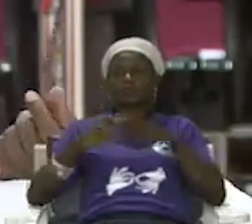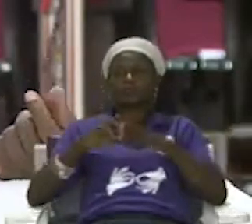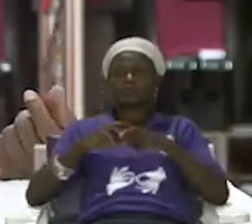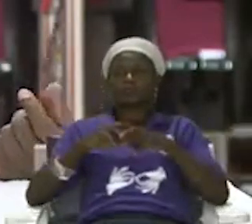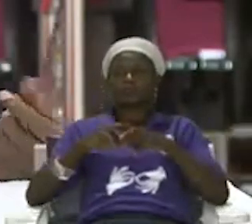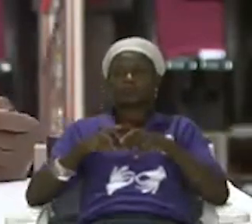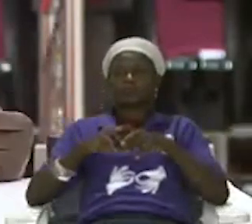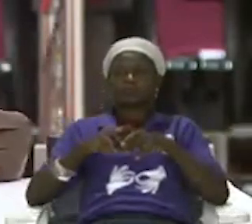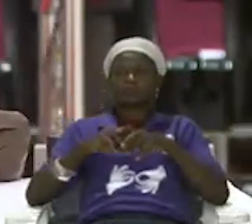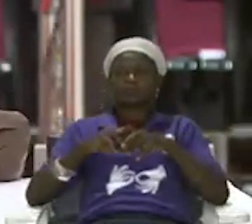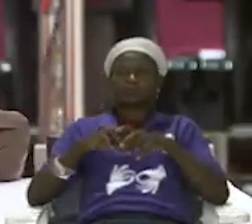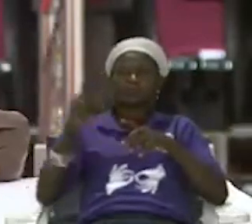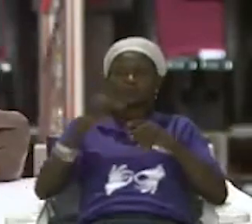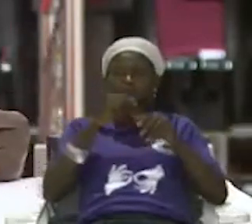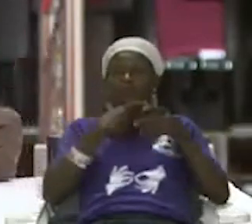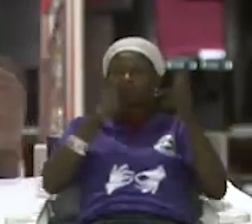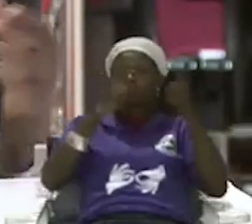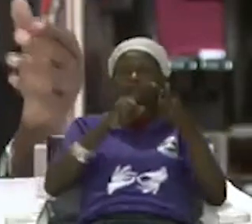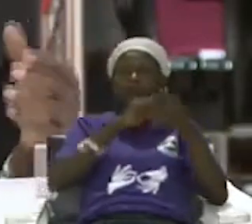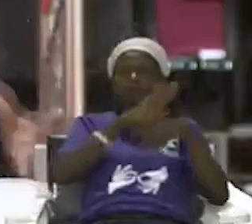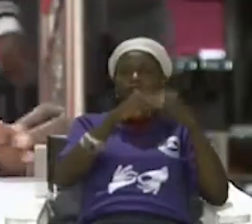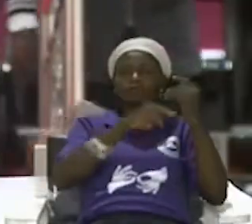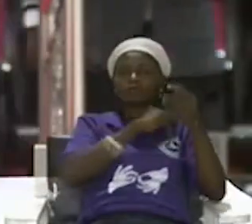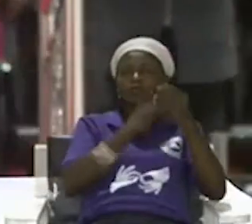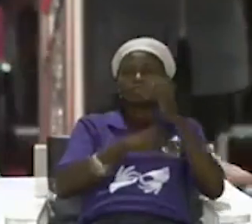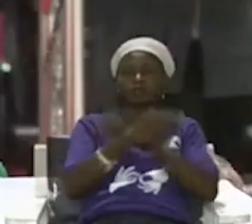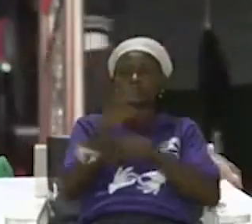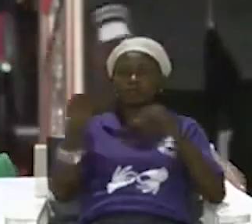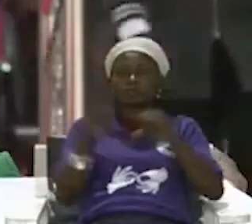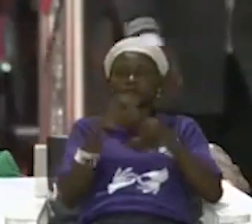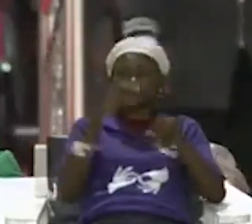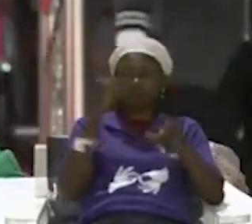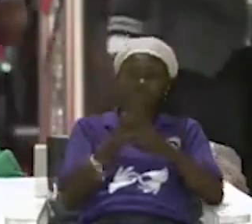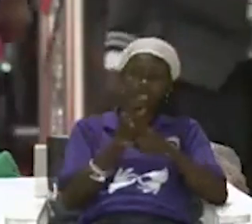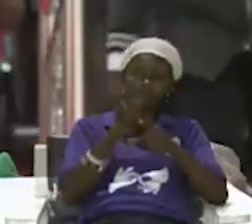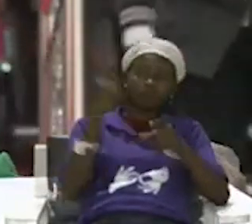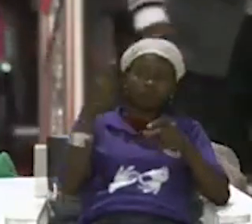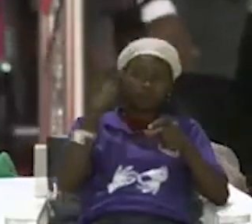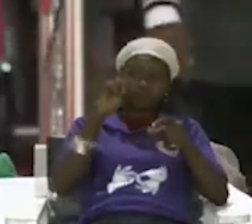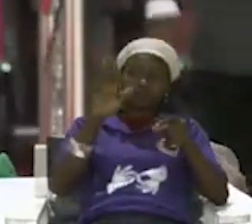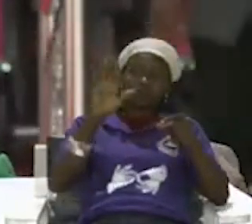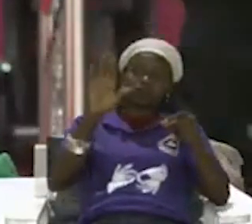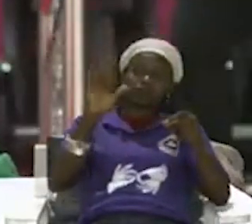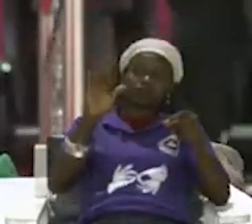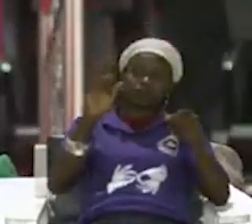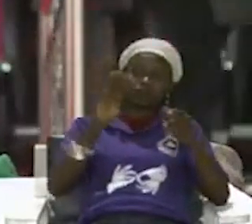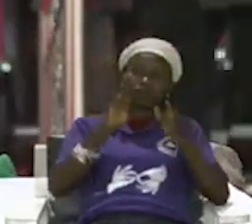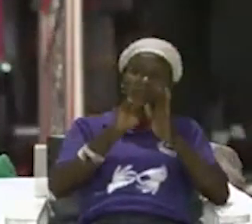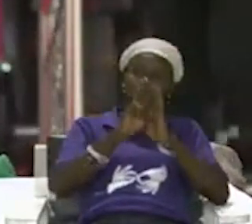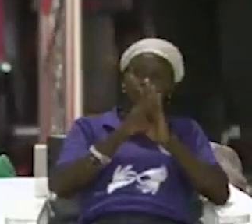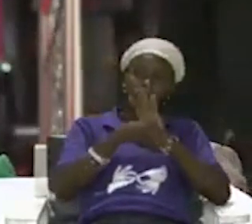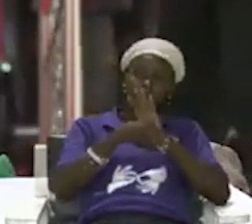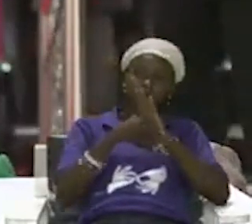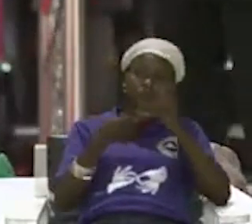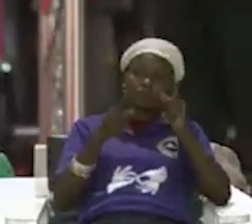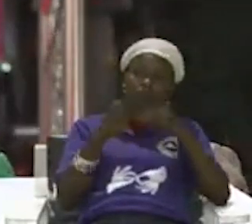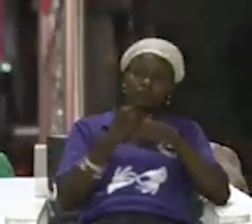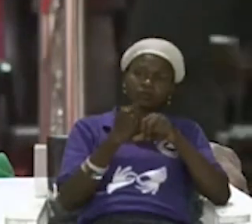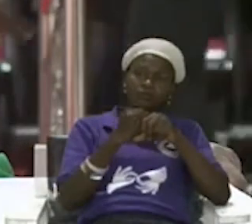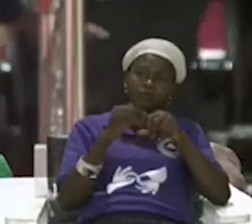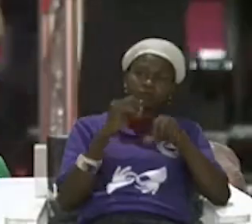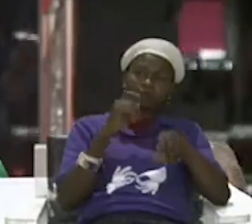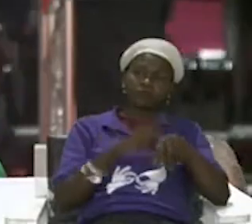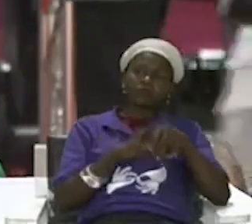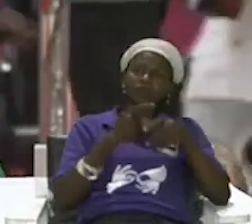We will cry to the Almighty God, even if it's for only 15 minutes, but let's make it intense. Cry to